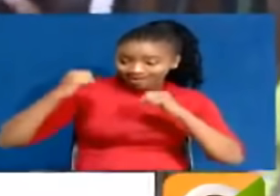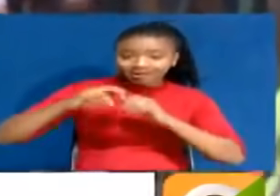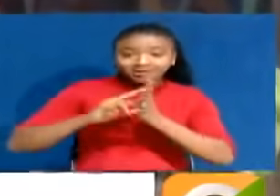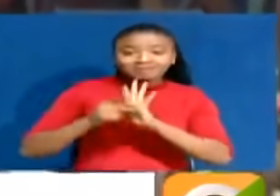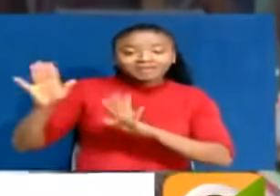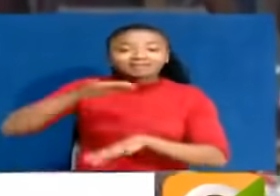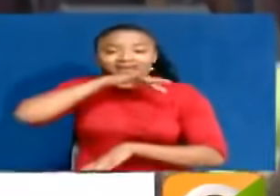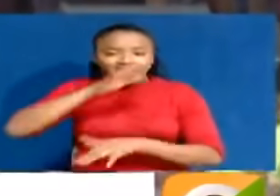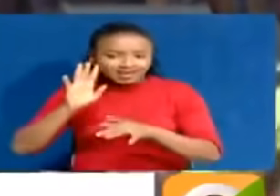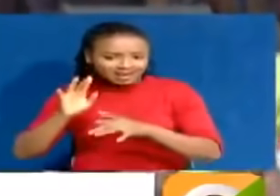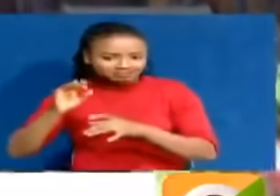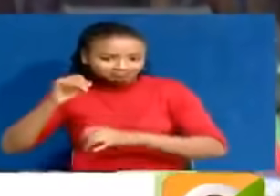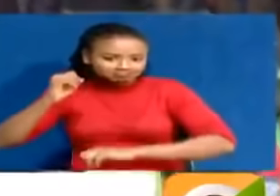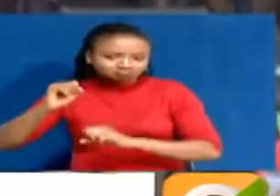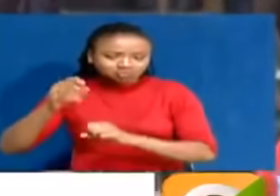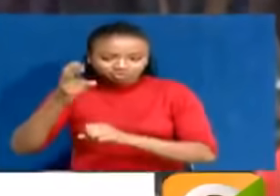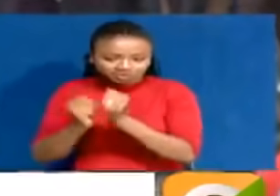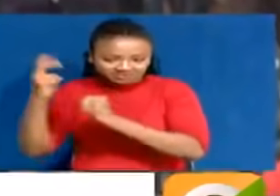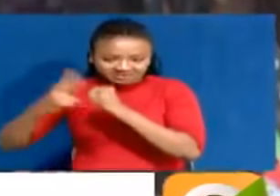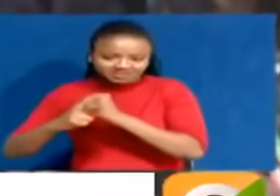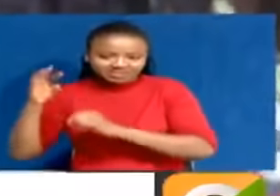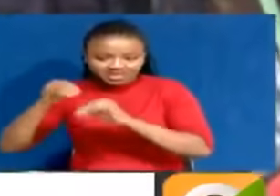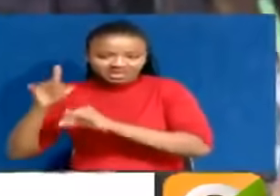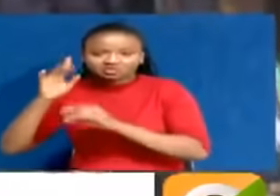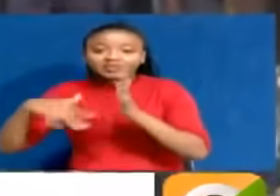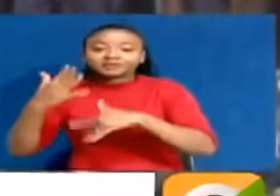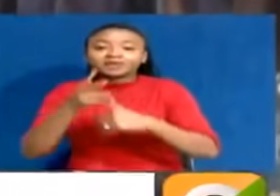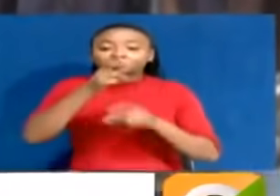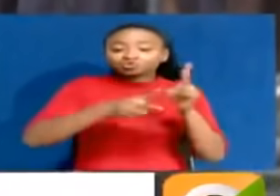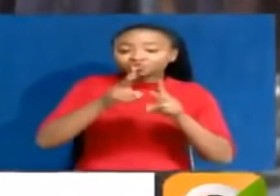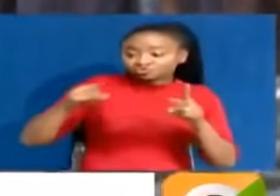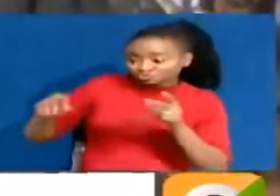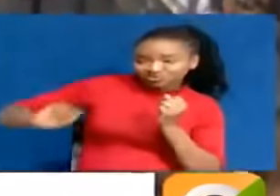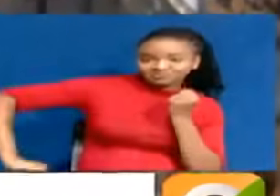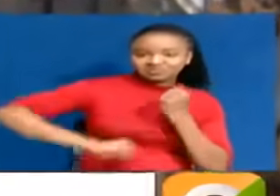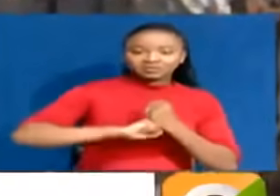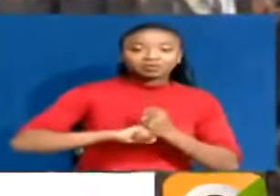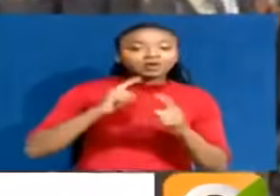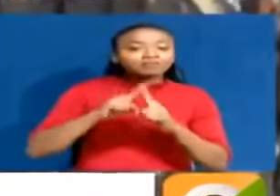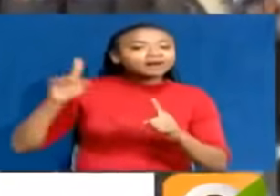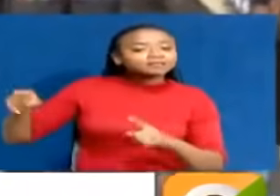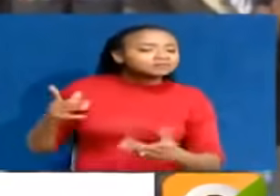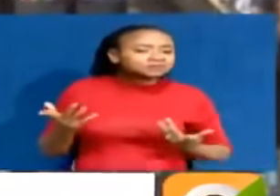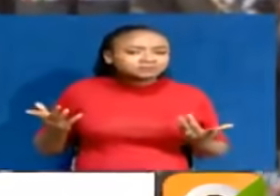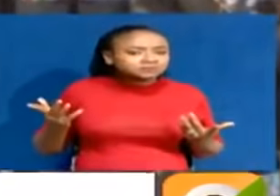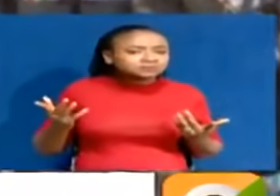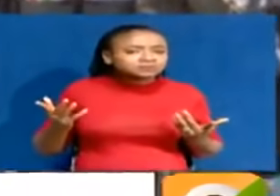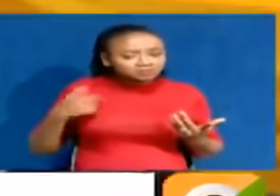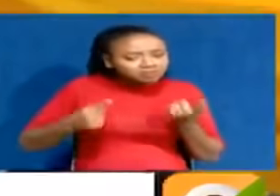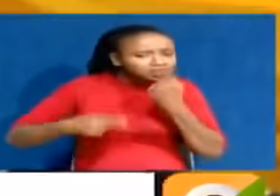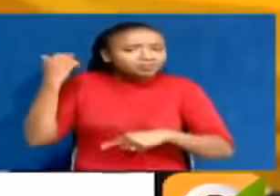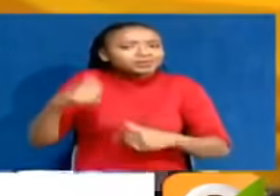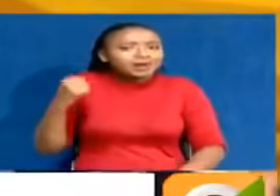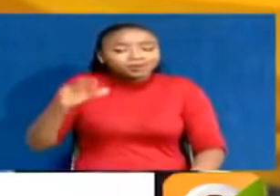in 2017 and then support Kalonzo in 2022. Odinga's, however, maintained that he had yet to get his chance as